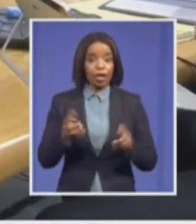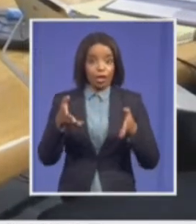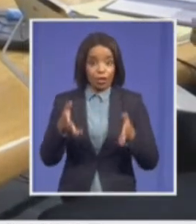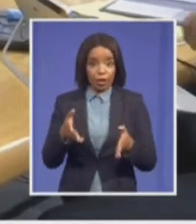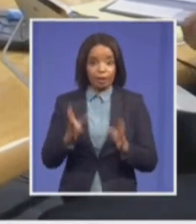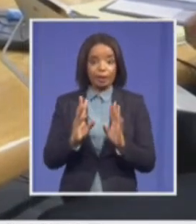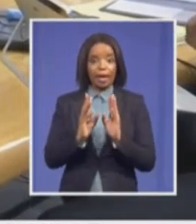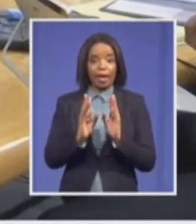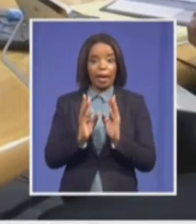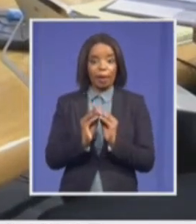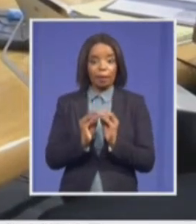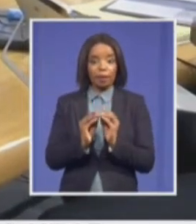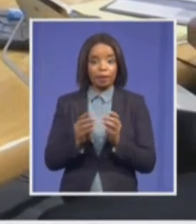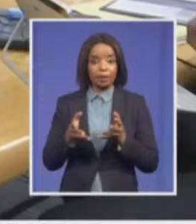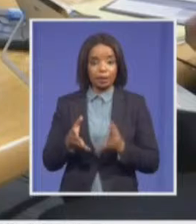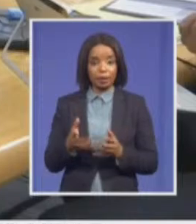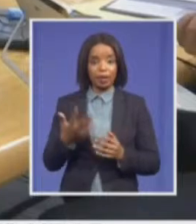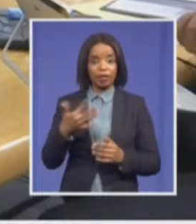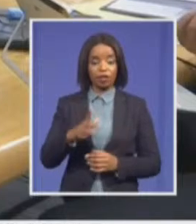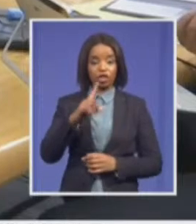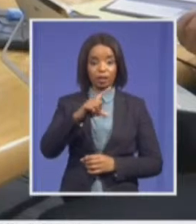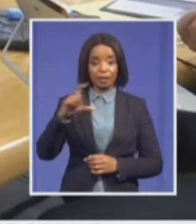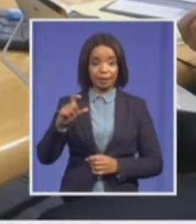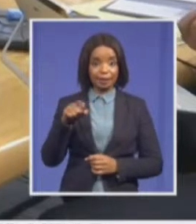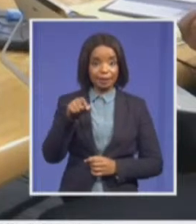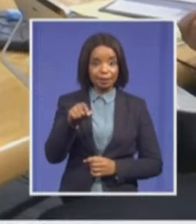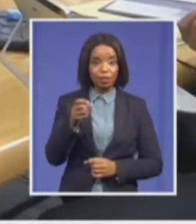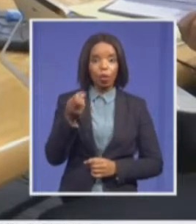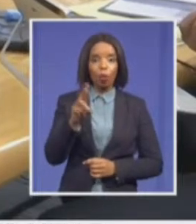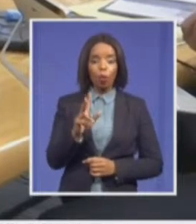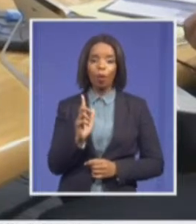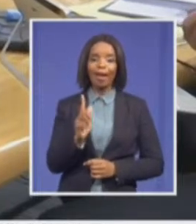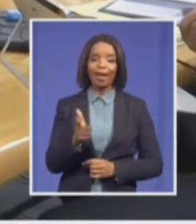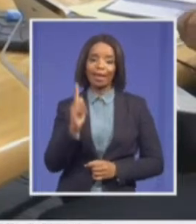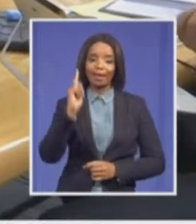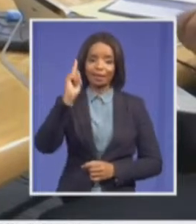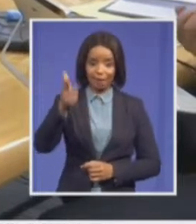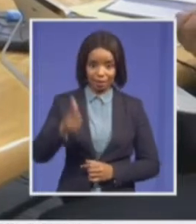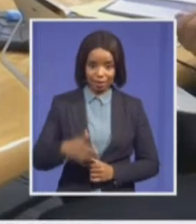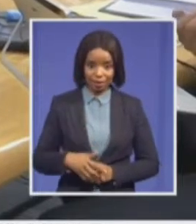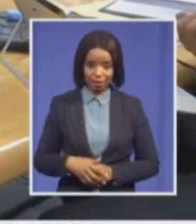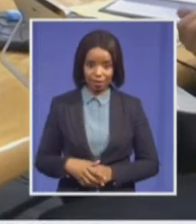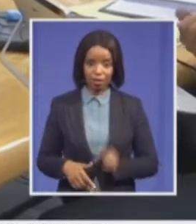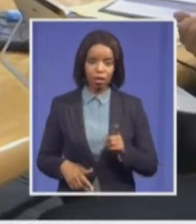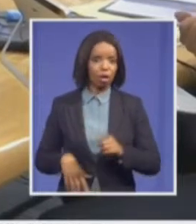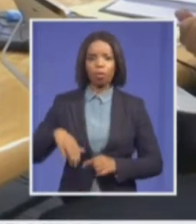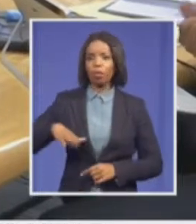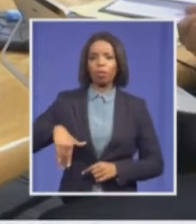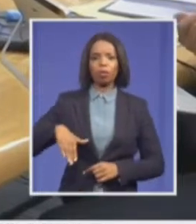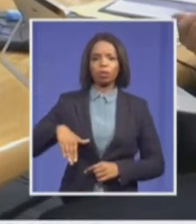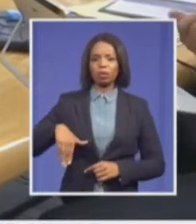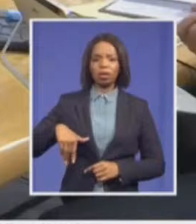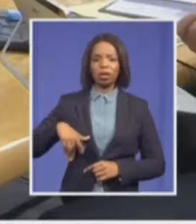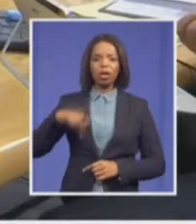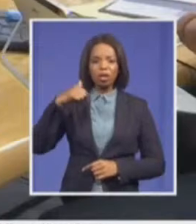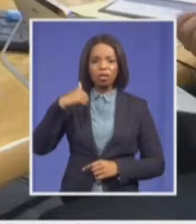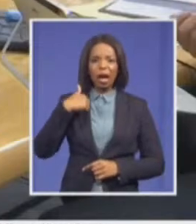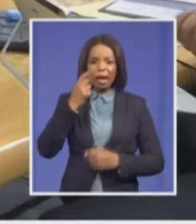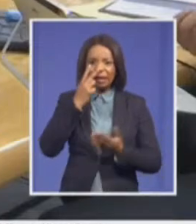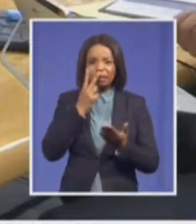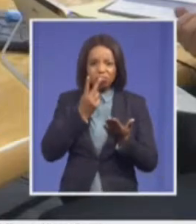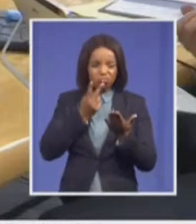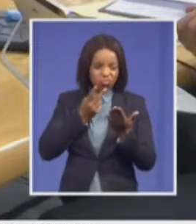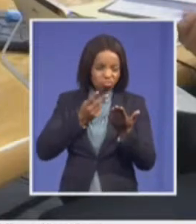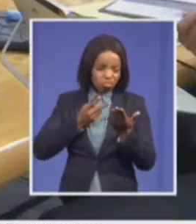on? No, you were not yet copied. Okay, it's fine. I don't see it's my fine. name, so I'll assume that. I think let's assume you are not